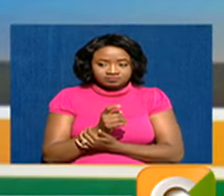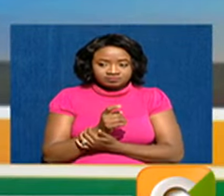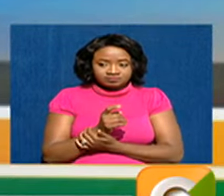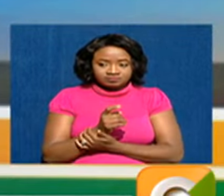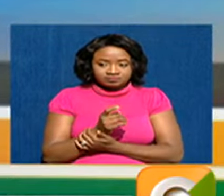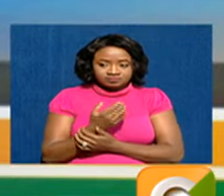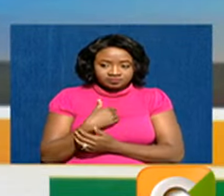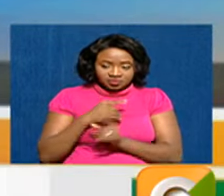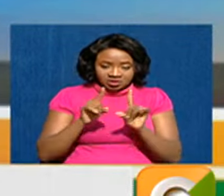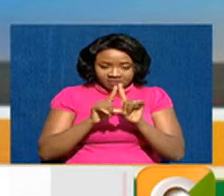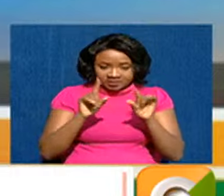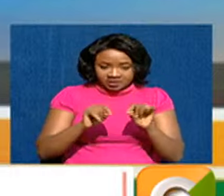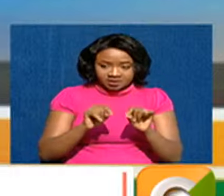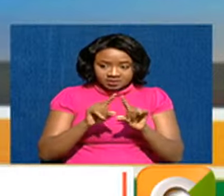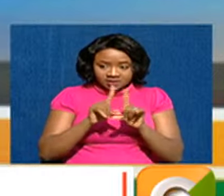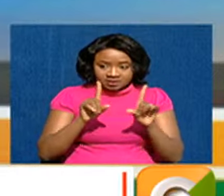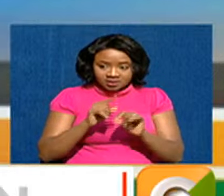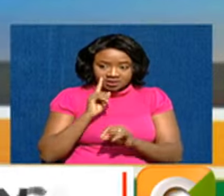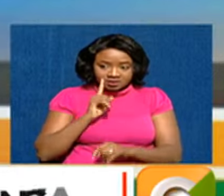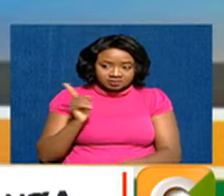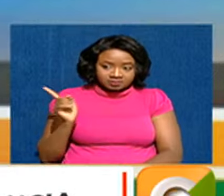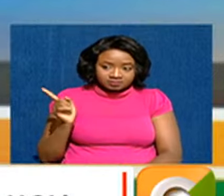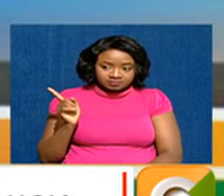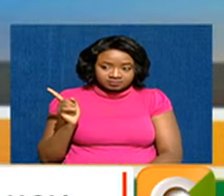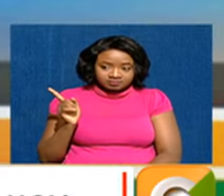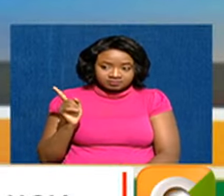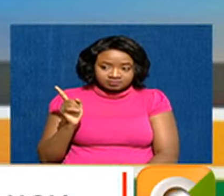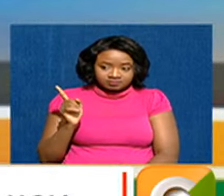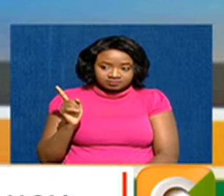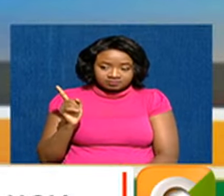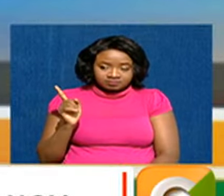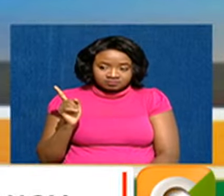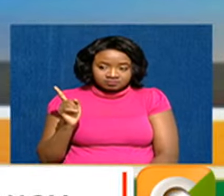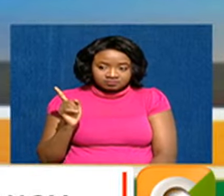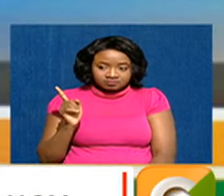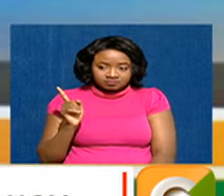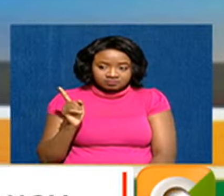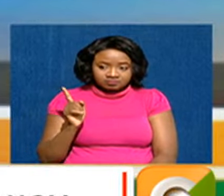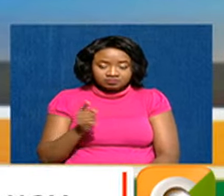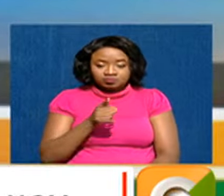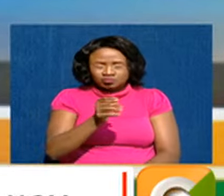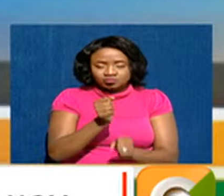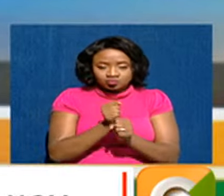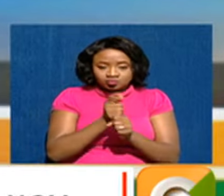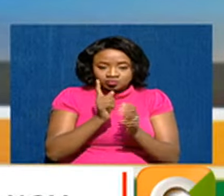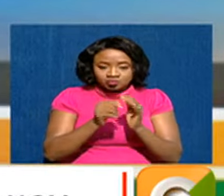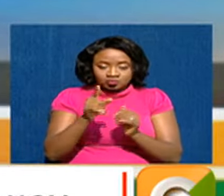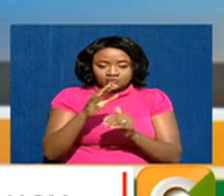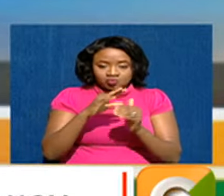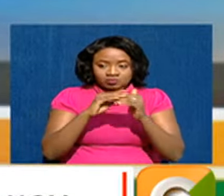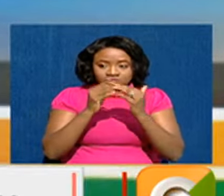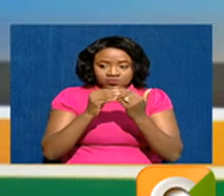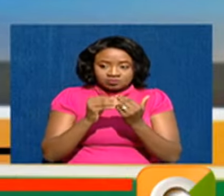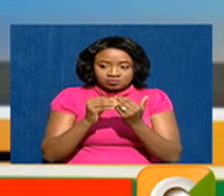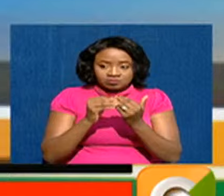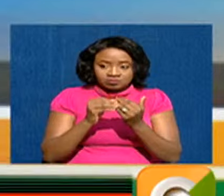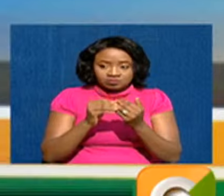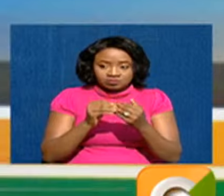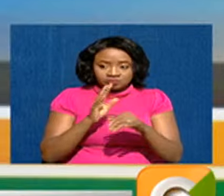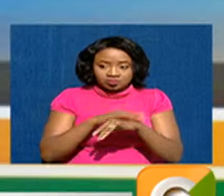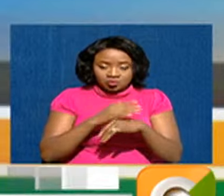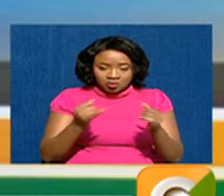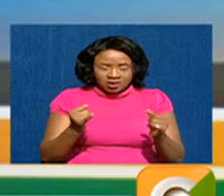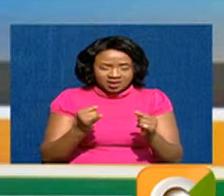card. So this card is a model where you create what we call an electronic